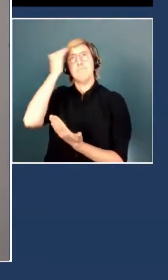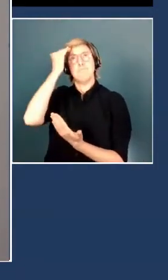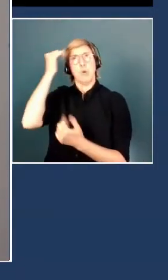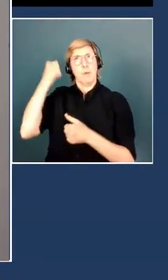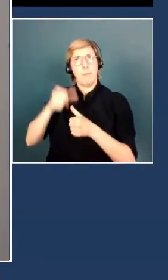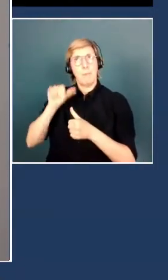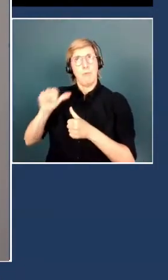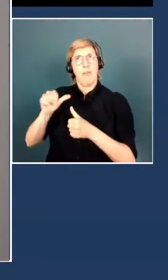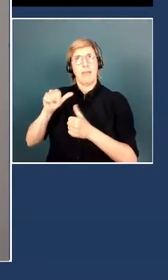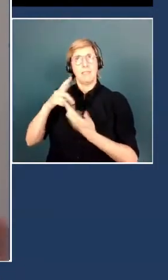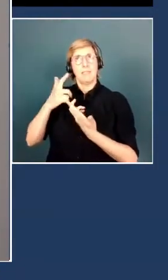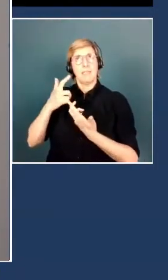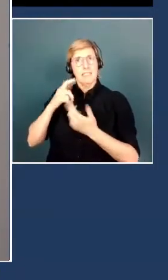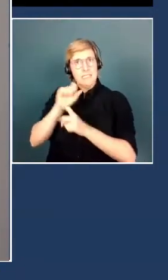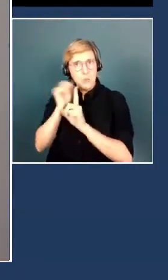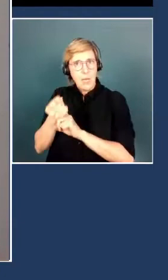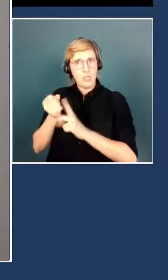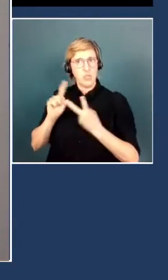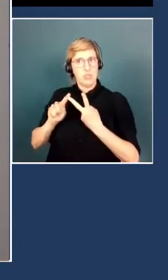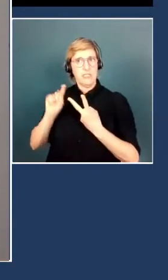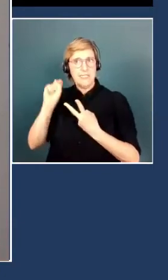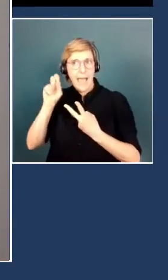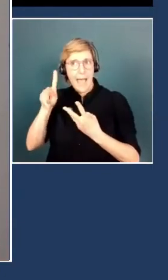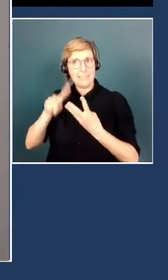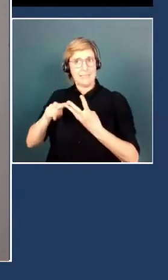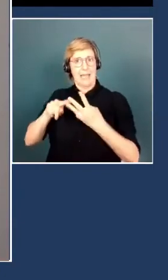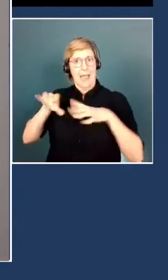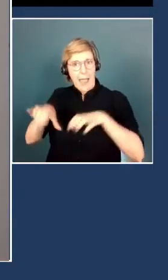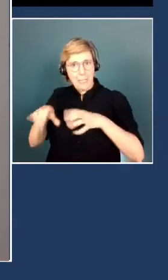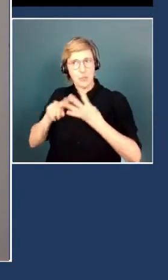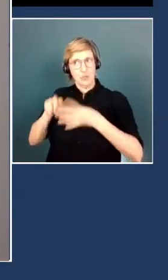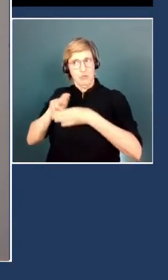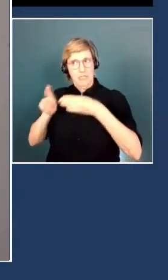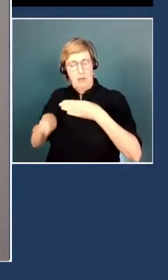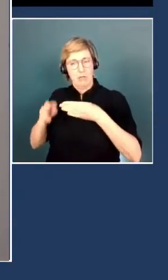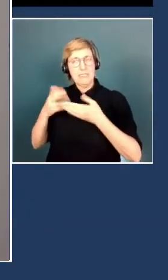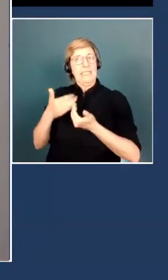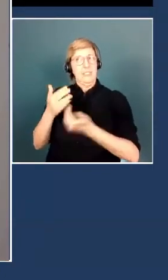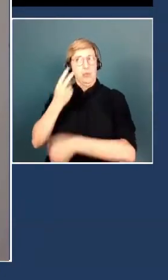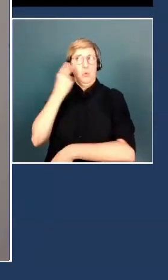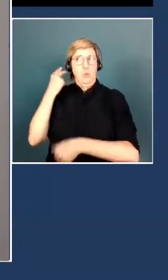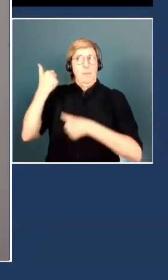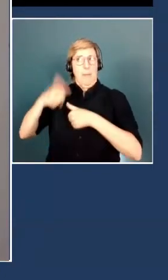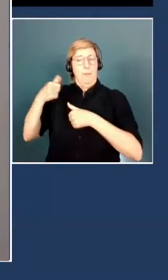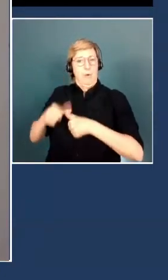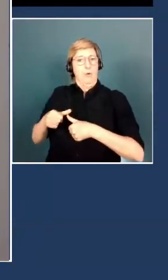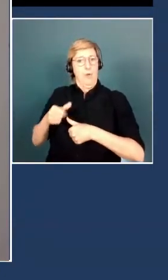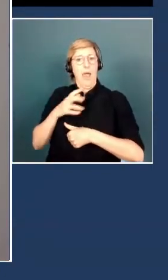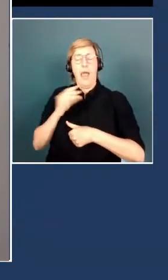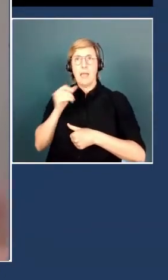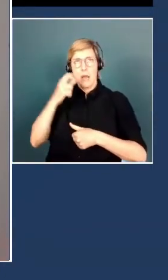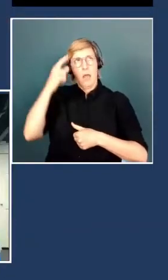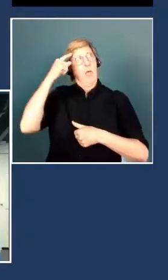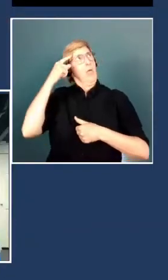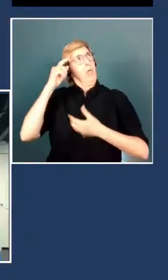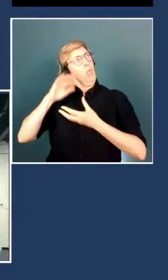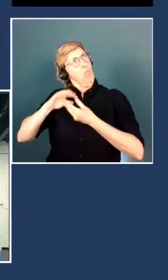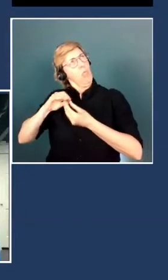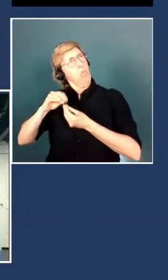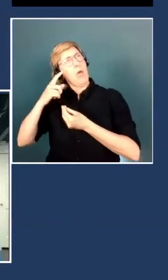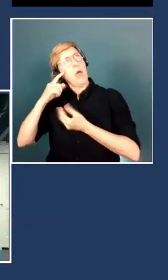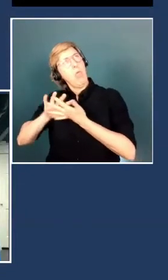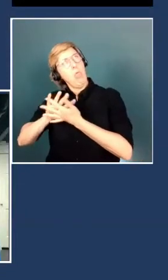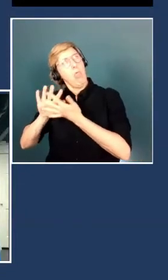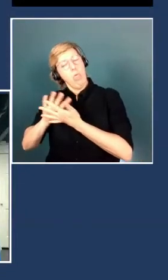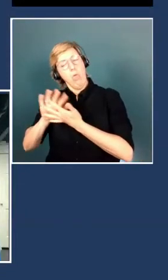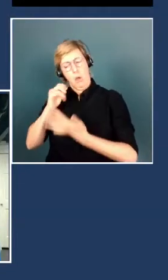action, and the result. So it's just easy for me to refer back to it and hopefully not get lost in trying to think about what I did, because it'll be there for me